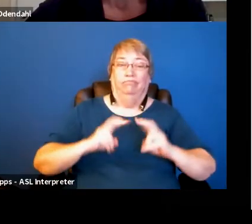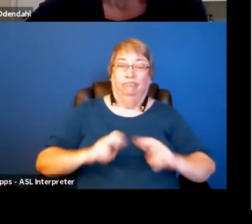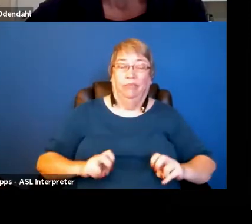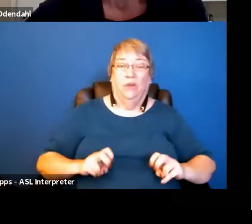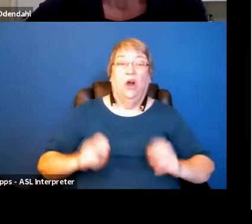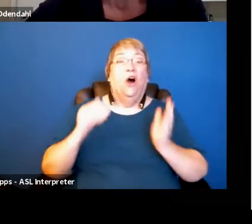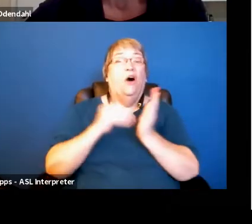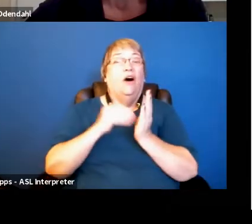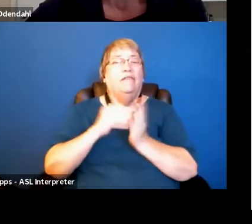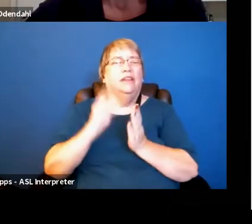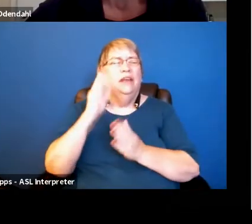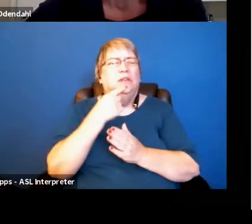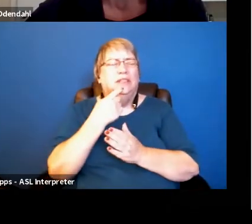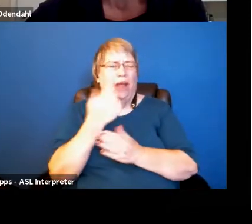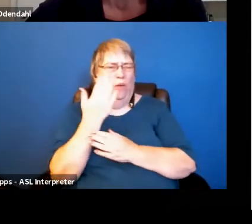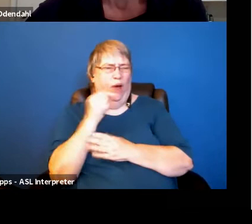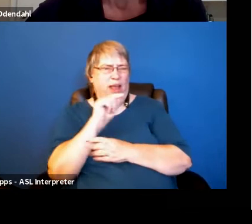is why these populations?